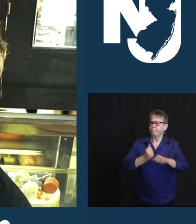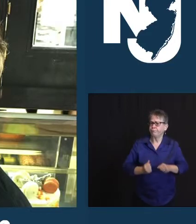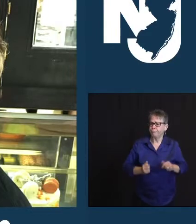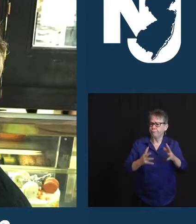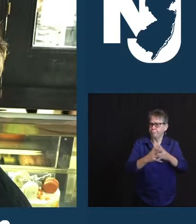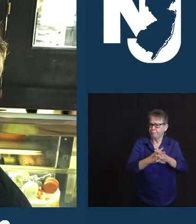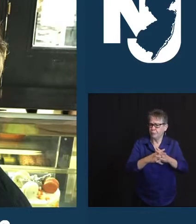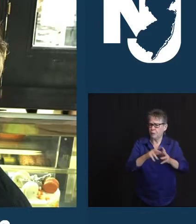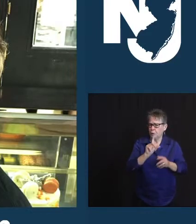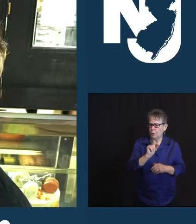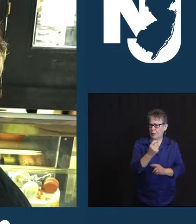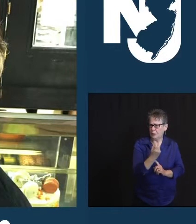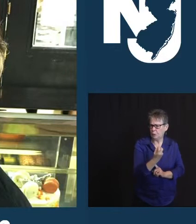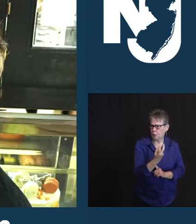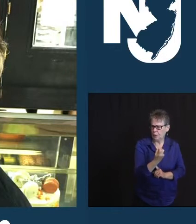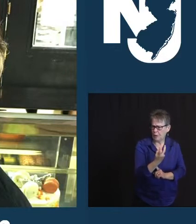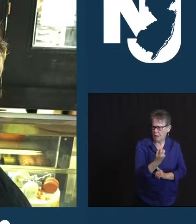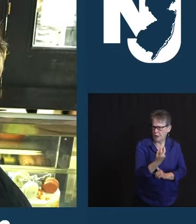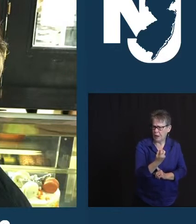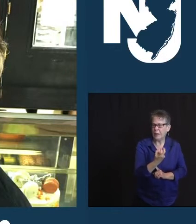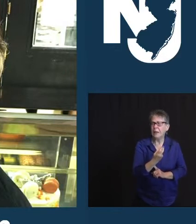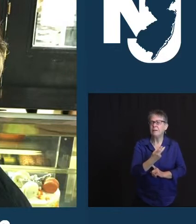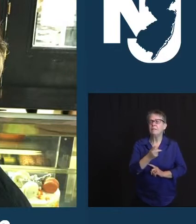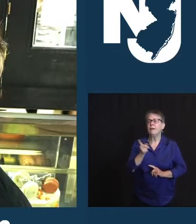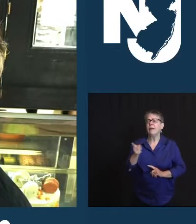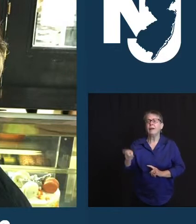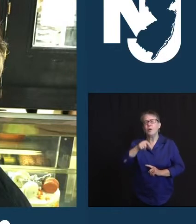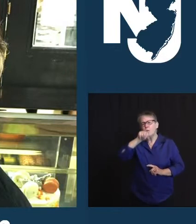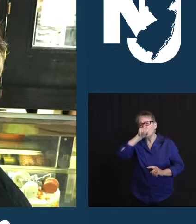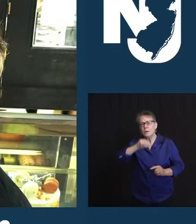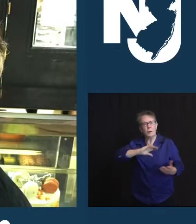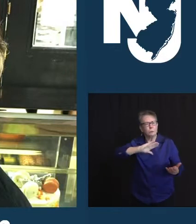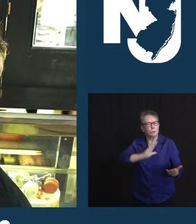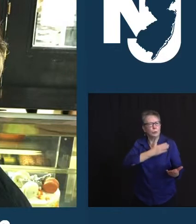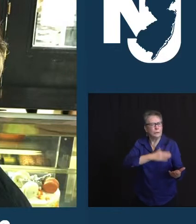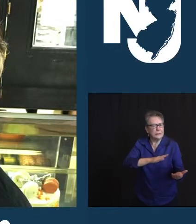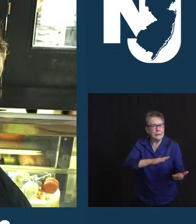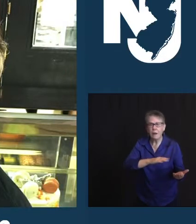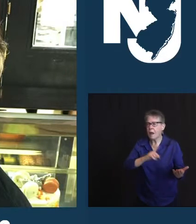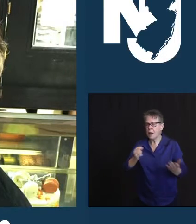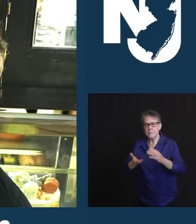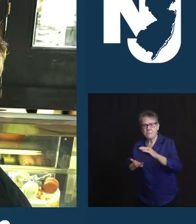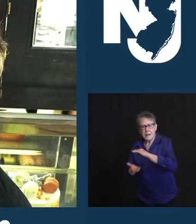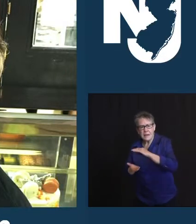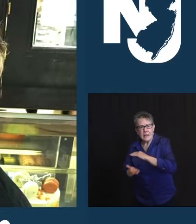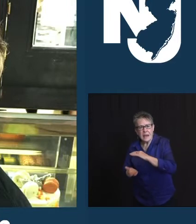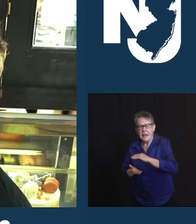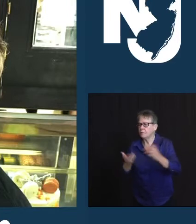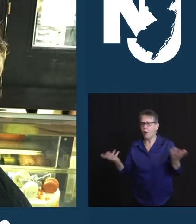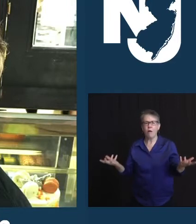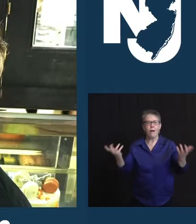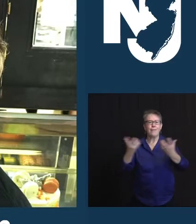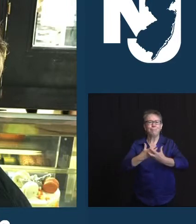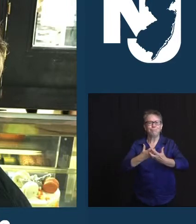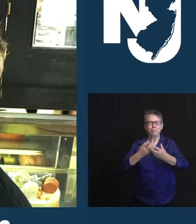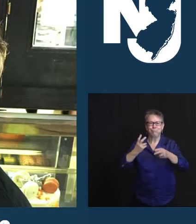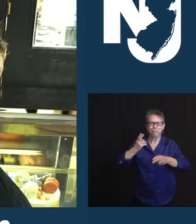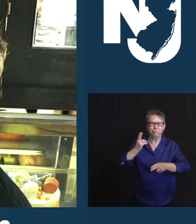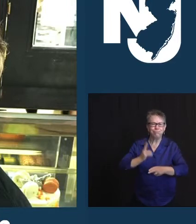and baking. For the past 8 years, their shop has been a must-do on Cookman Avenue and has also been the scene of